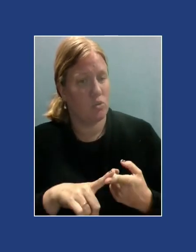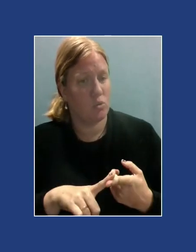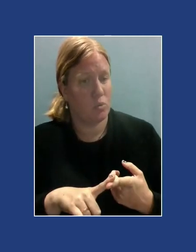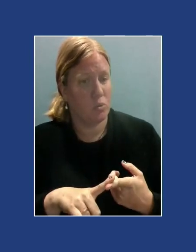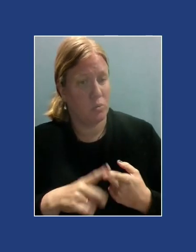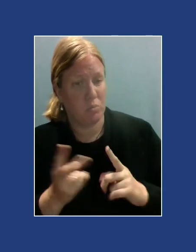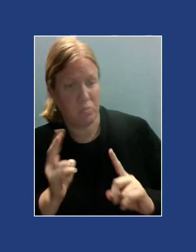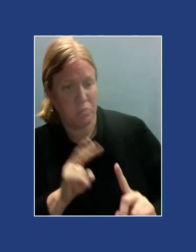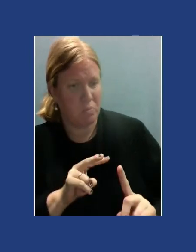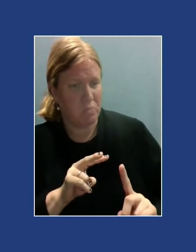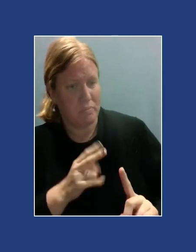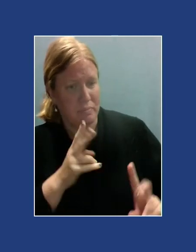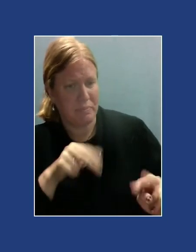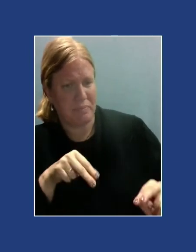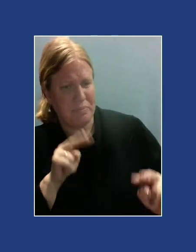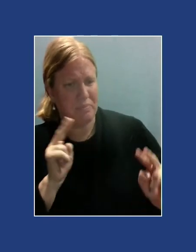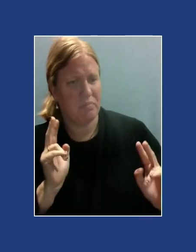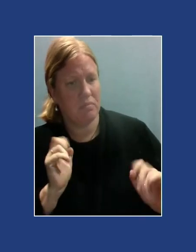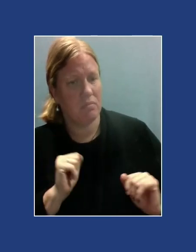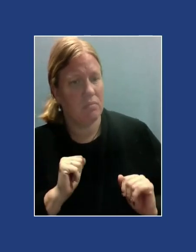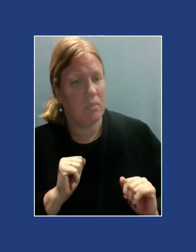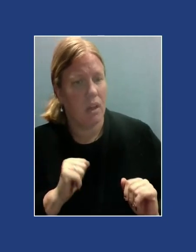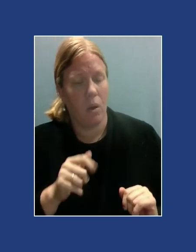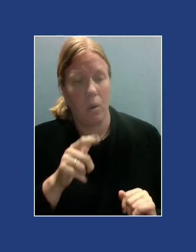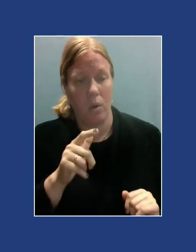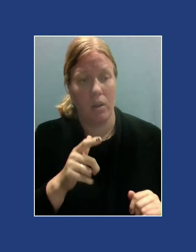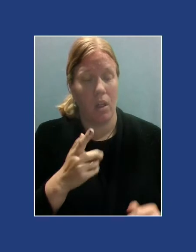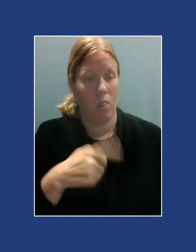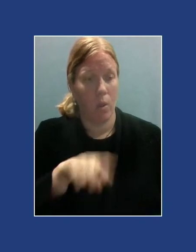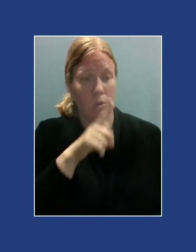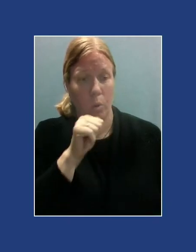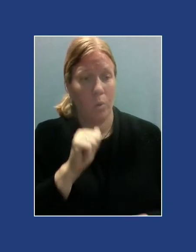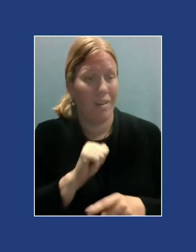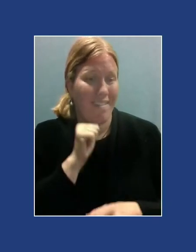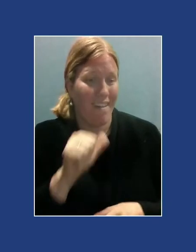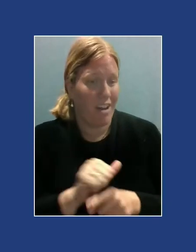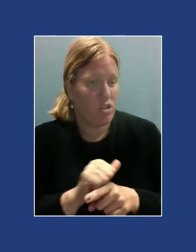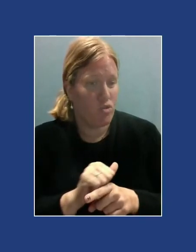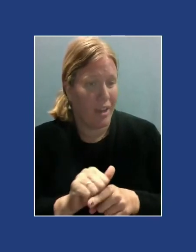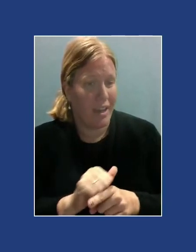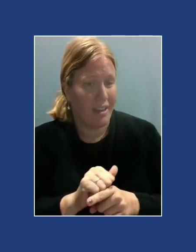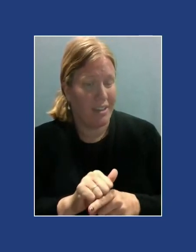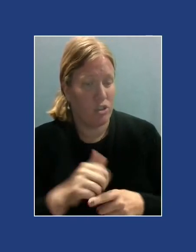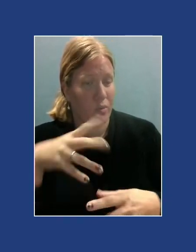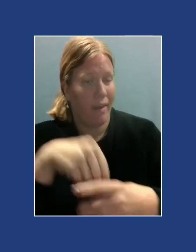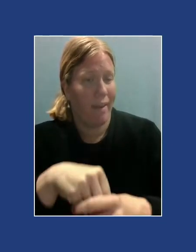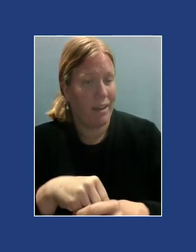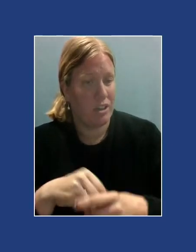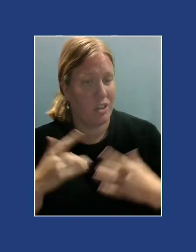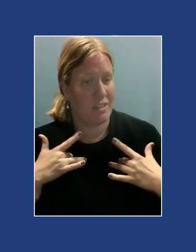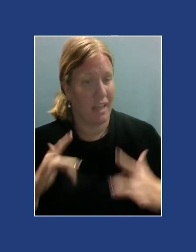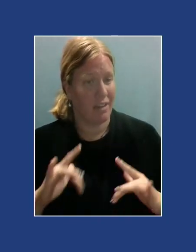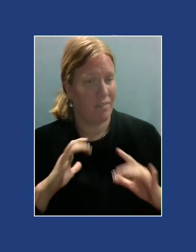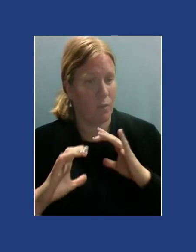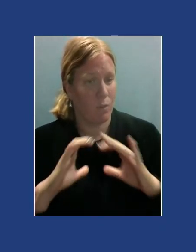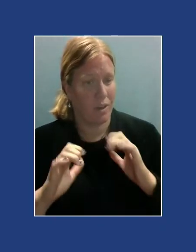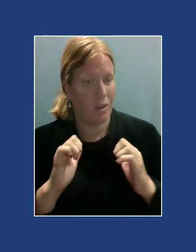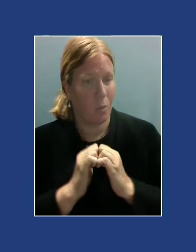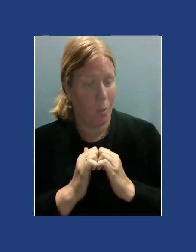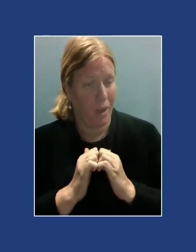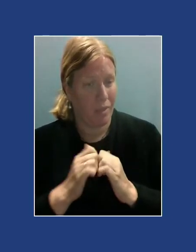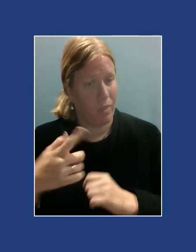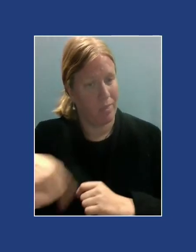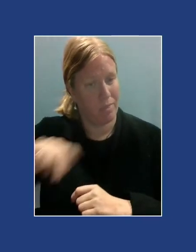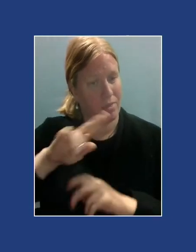slights, or in the context of clinicians who, say, haven't been trained to engage in sensitive and affirming communication with trans and gender diverse